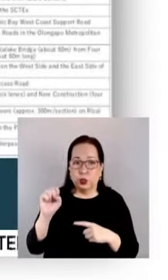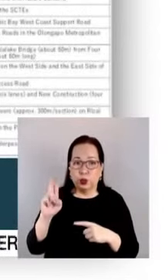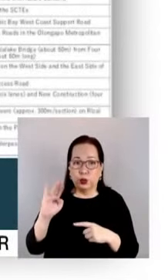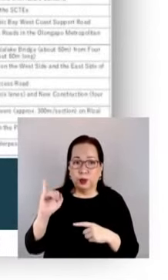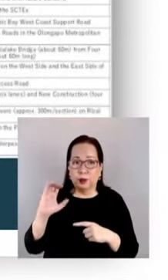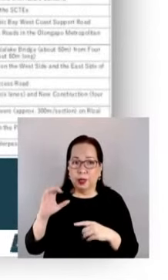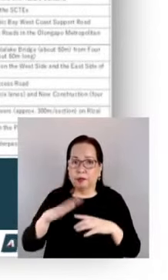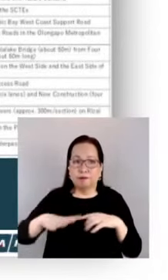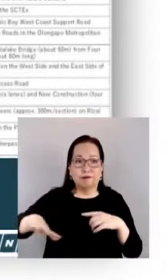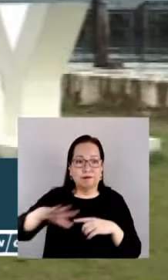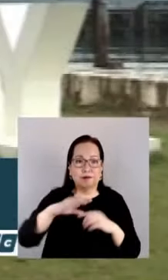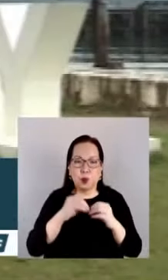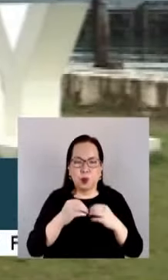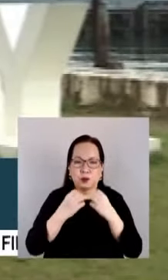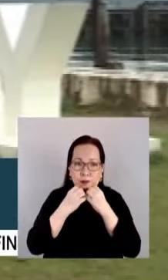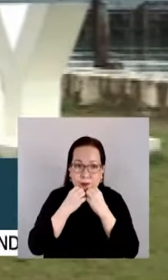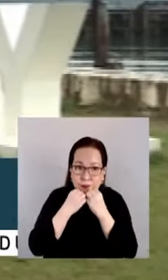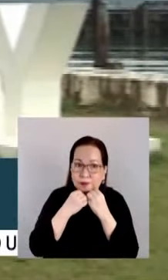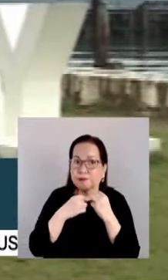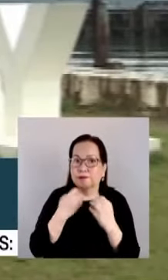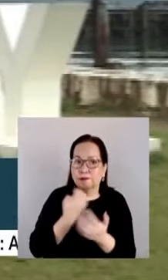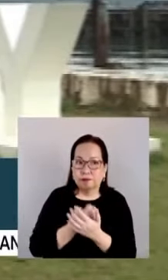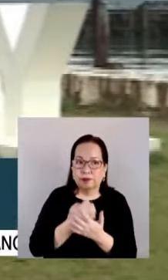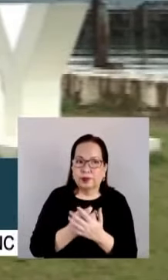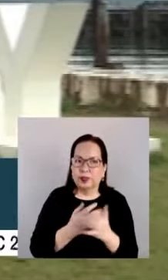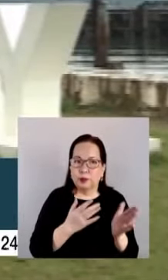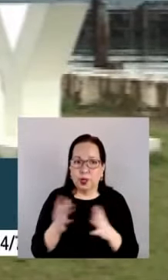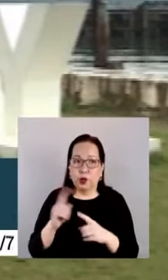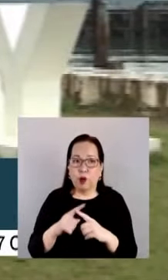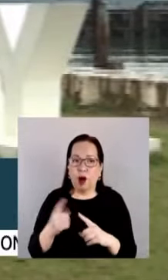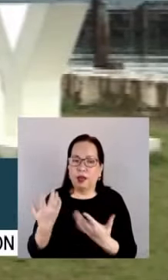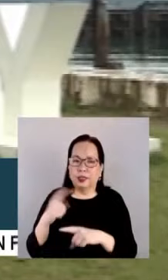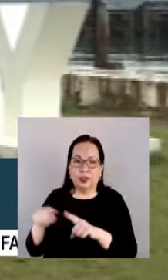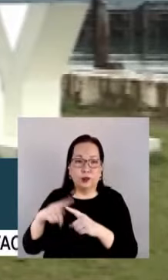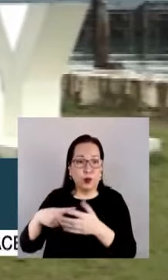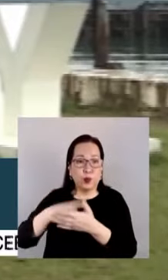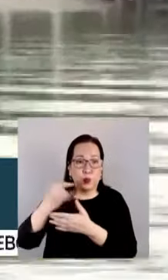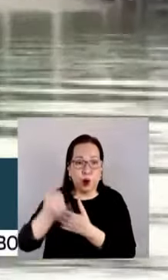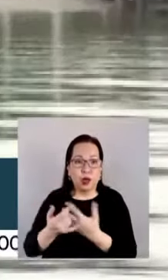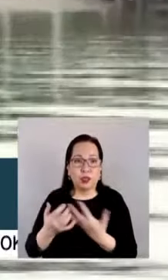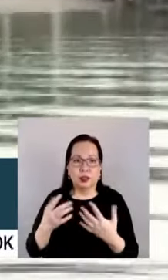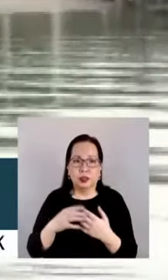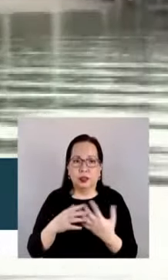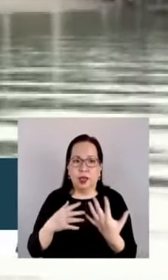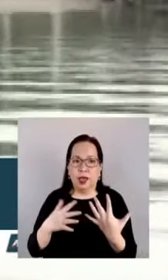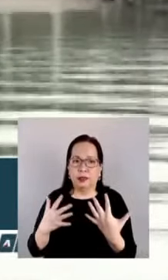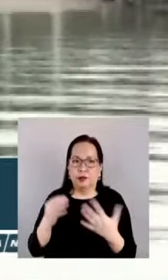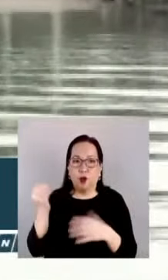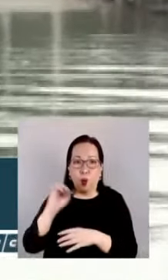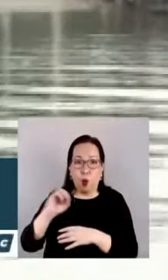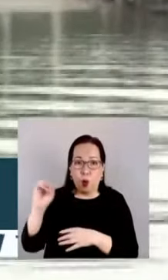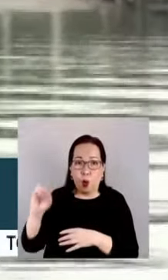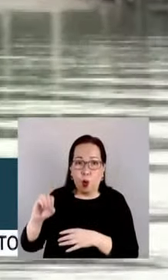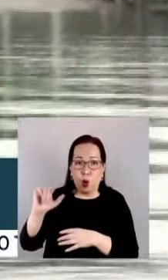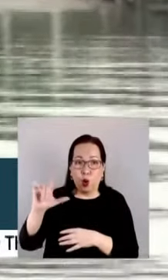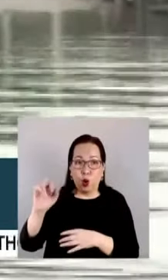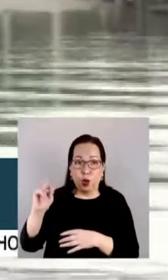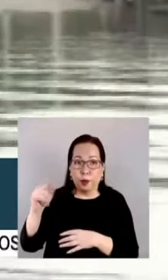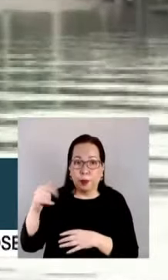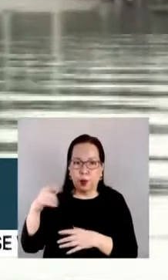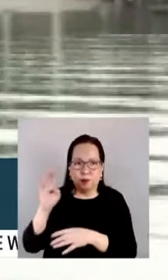areas. The finance department says the plan covers development projects in the road network for Olongapo's Central Business